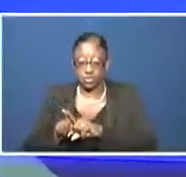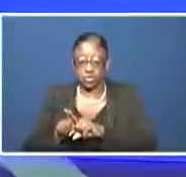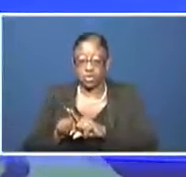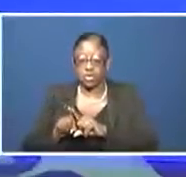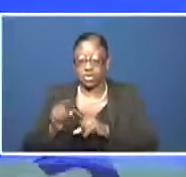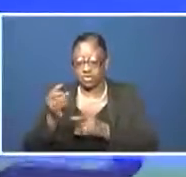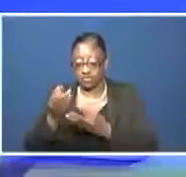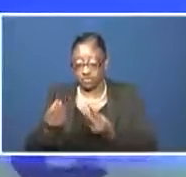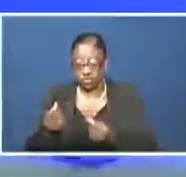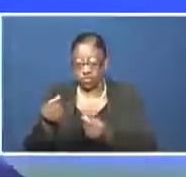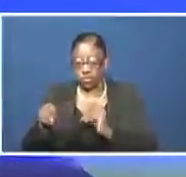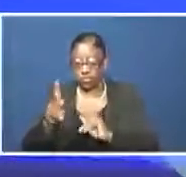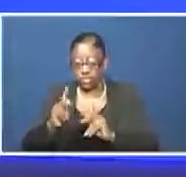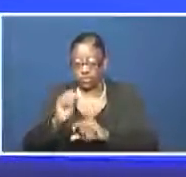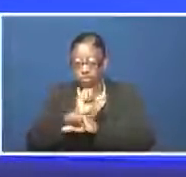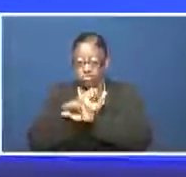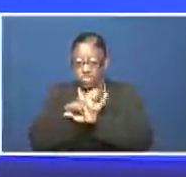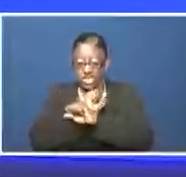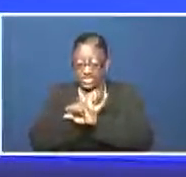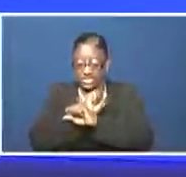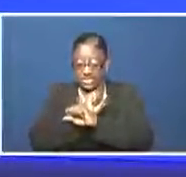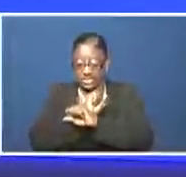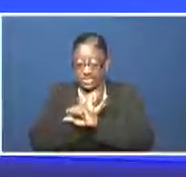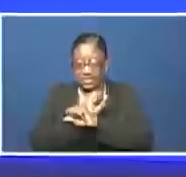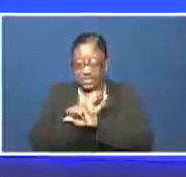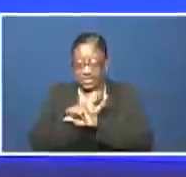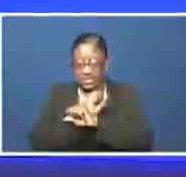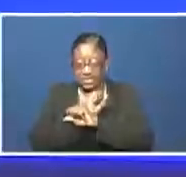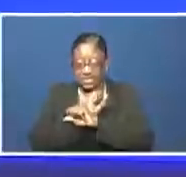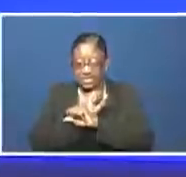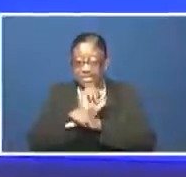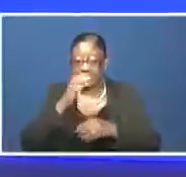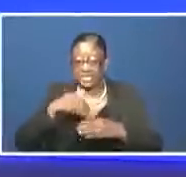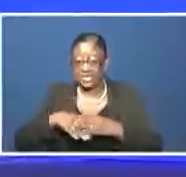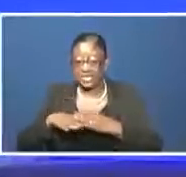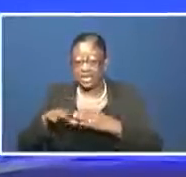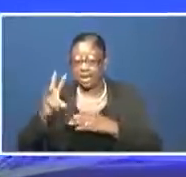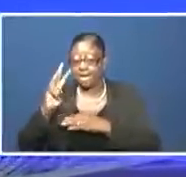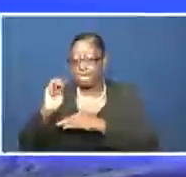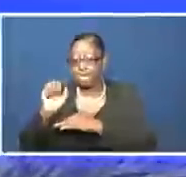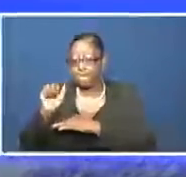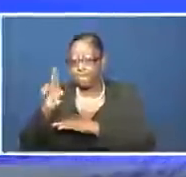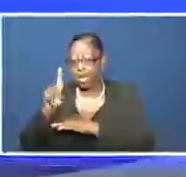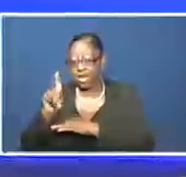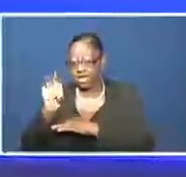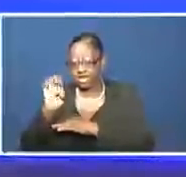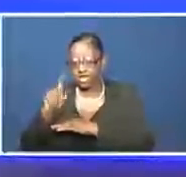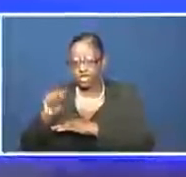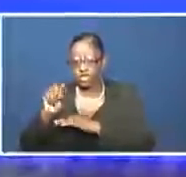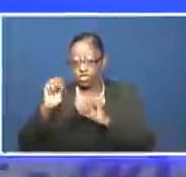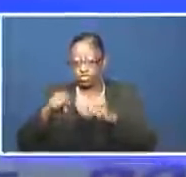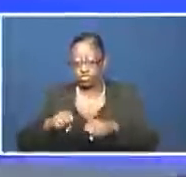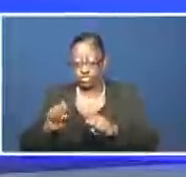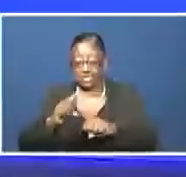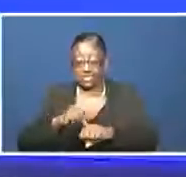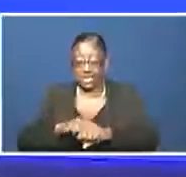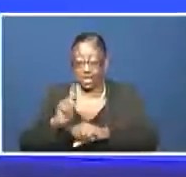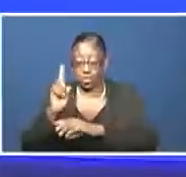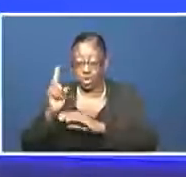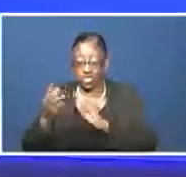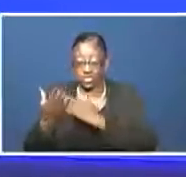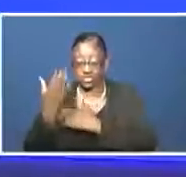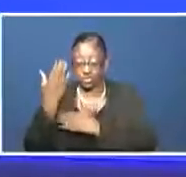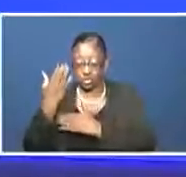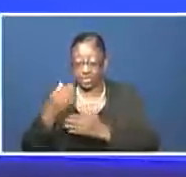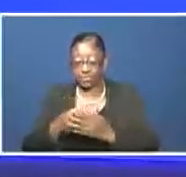here in the capital. 3 of the suspects picked up in the area of Market and Martin Streets around 1 this morning. This